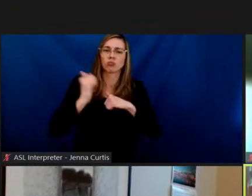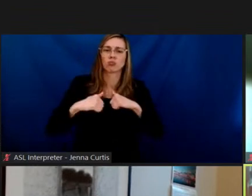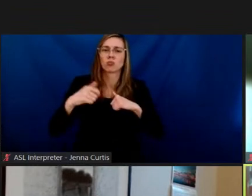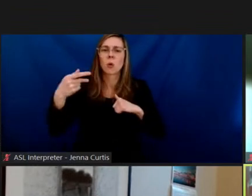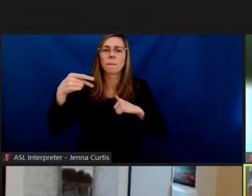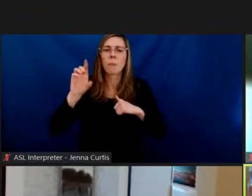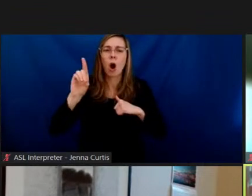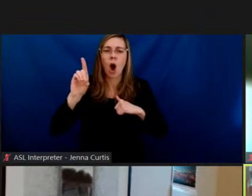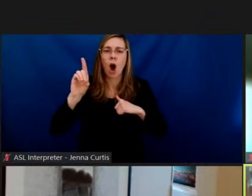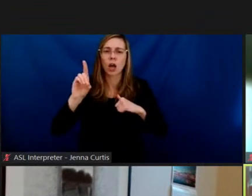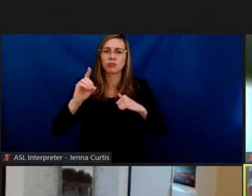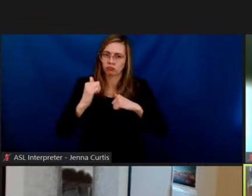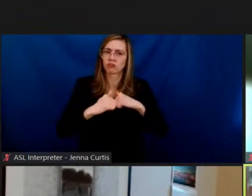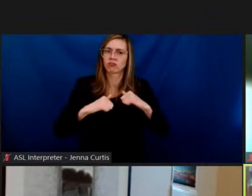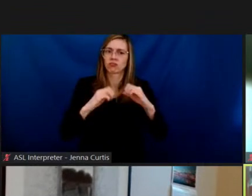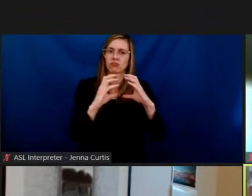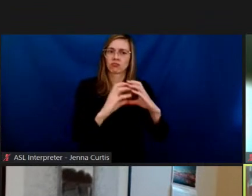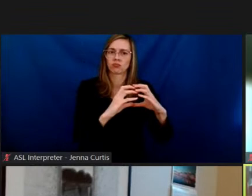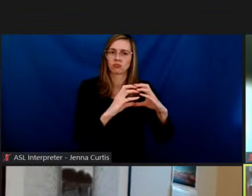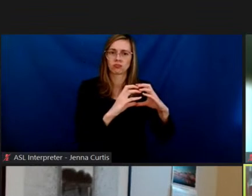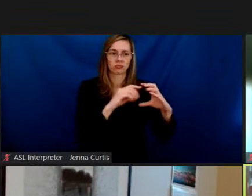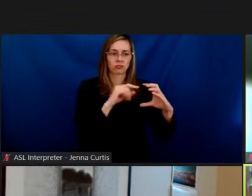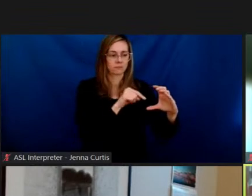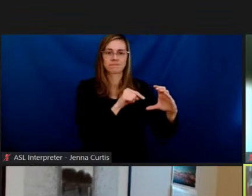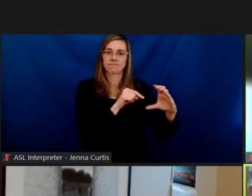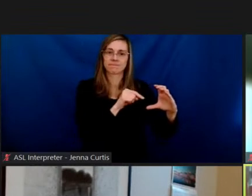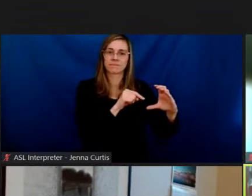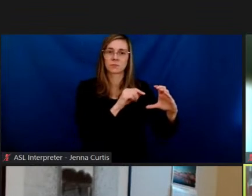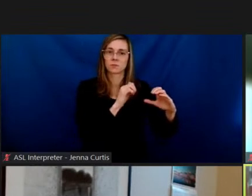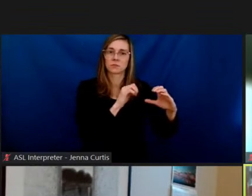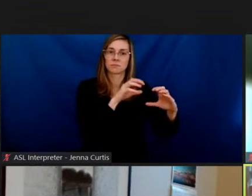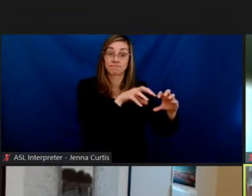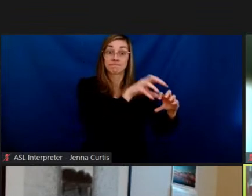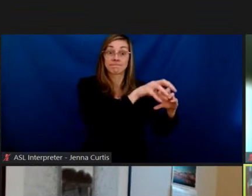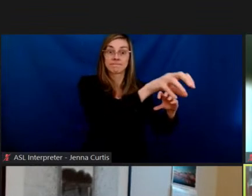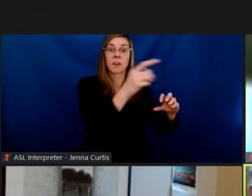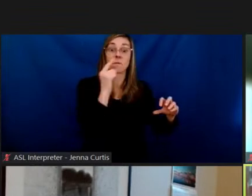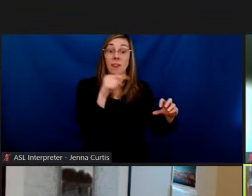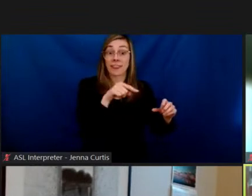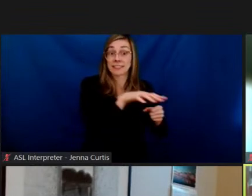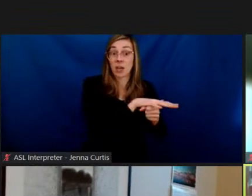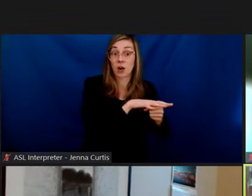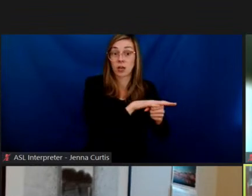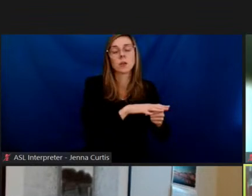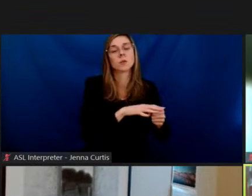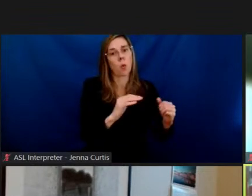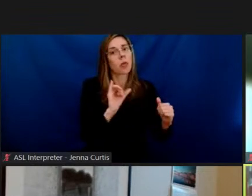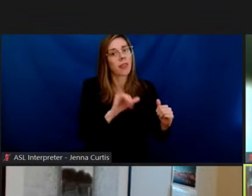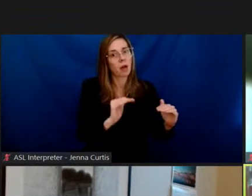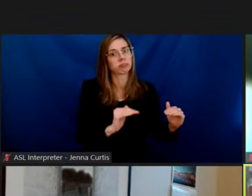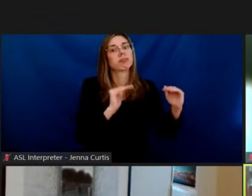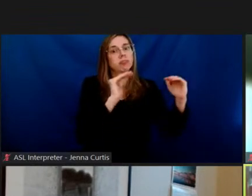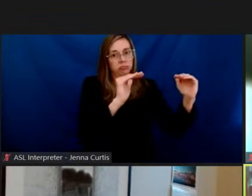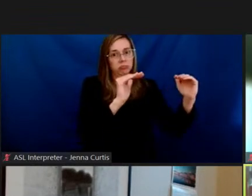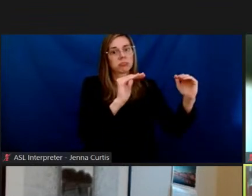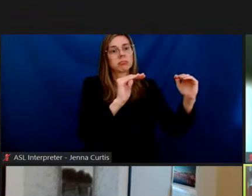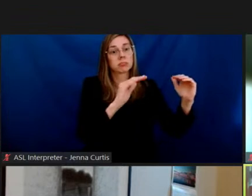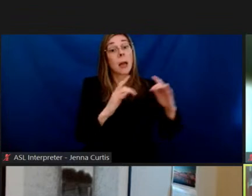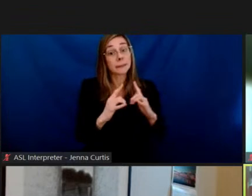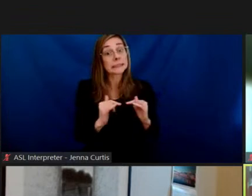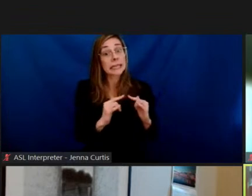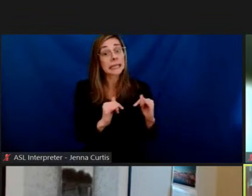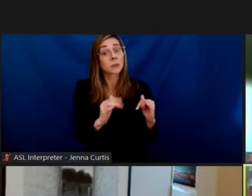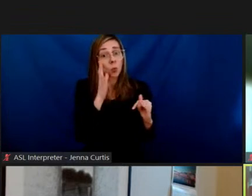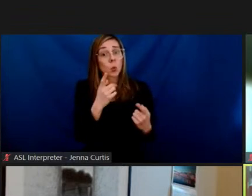structures for this encampment. So that's an improvement over tents. Tents will work, and the Urban